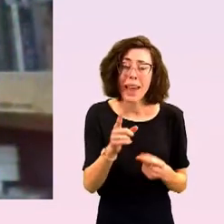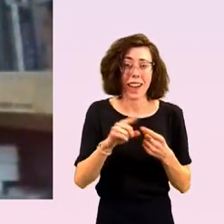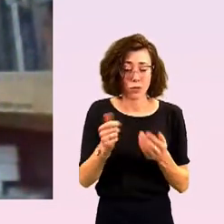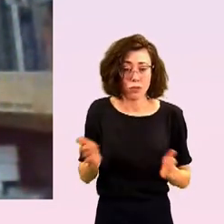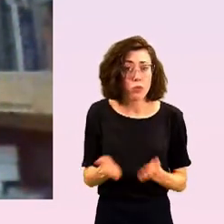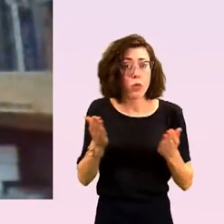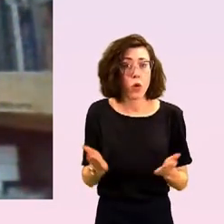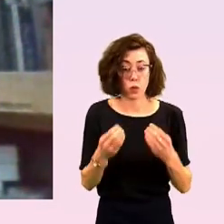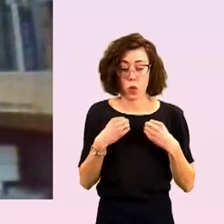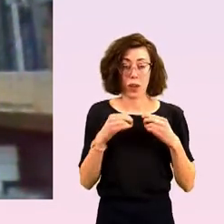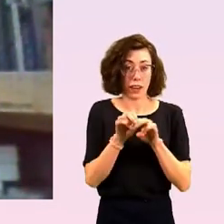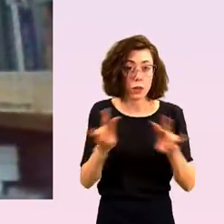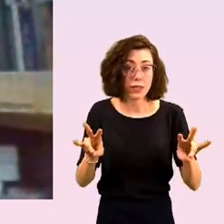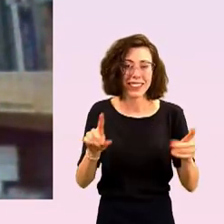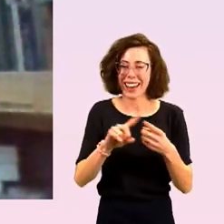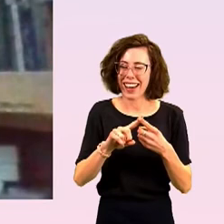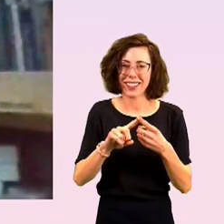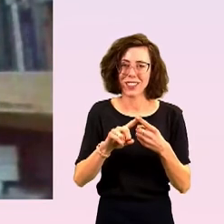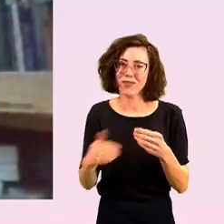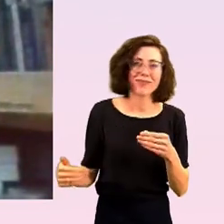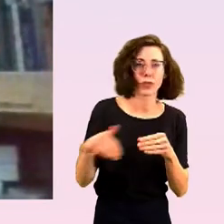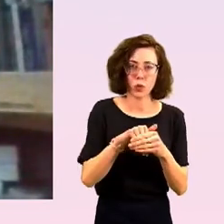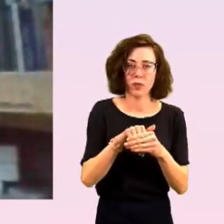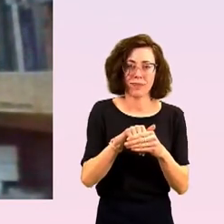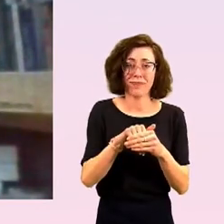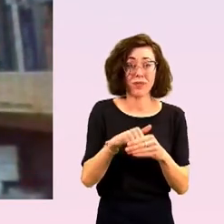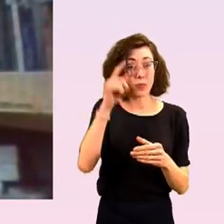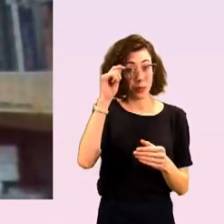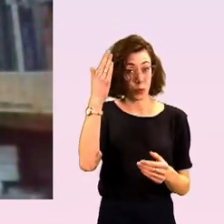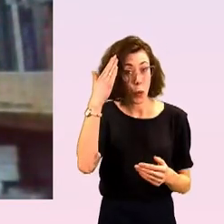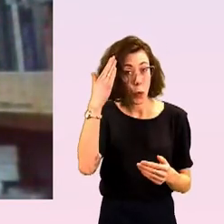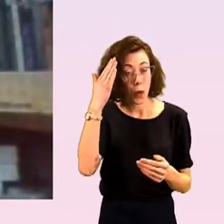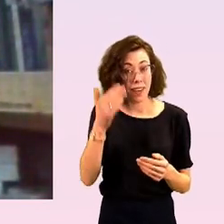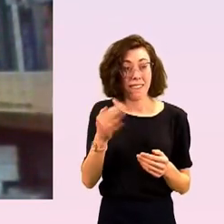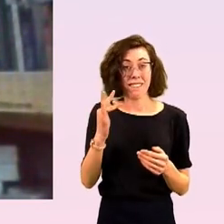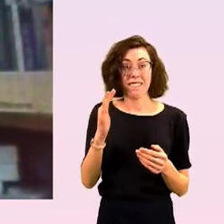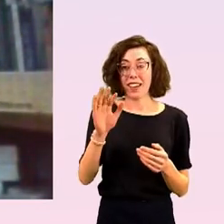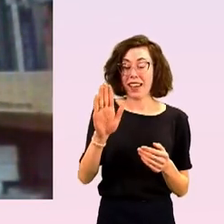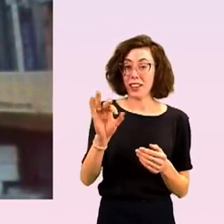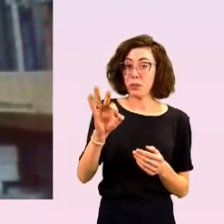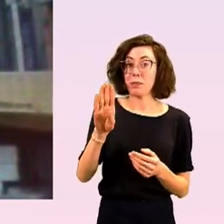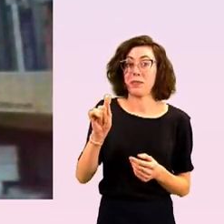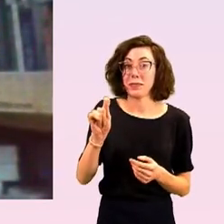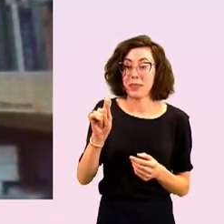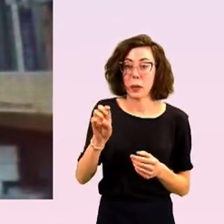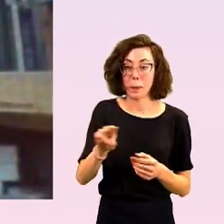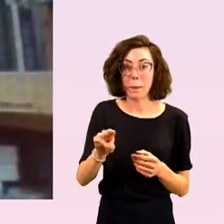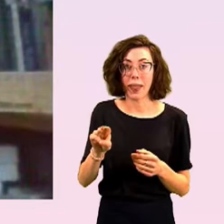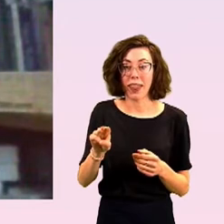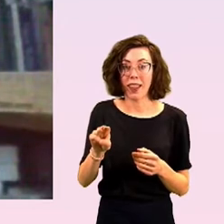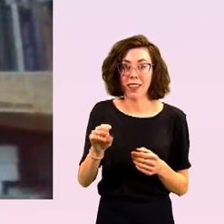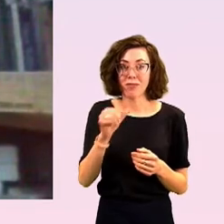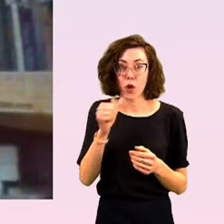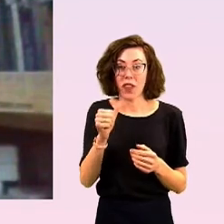and inclusion and to drive that for ourselves. I think you know that unless LGBT people make ourselves known and